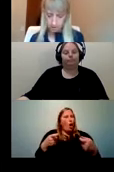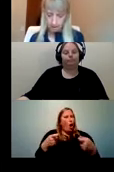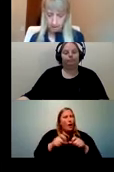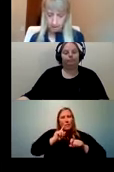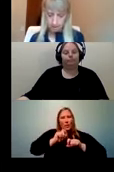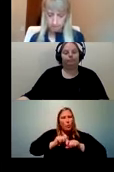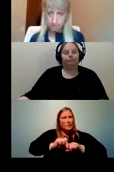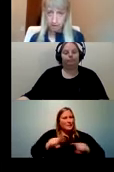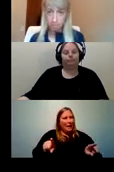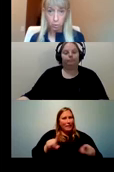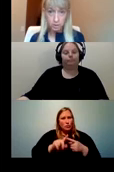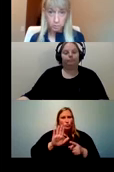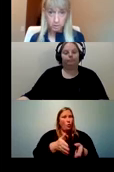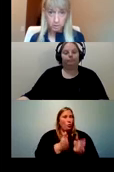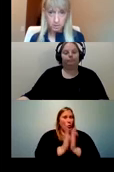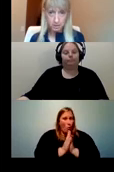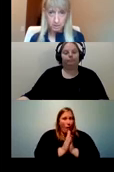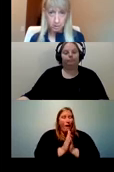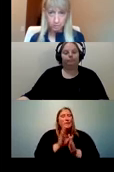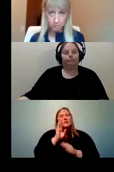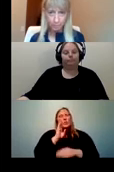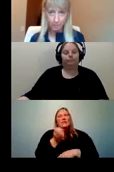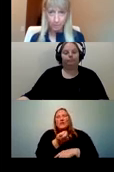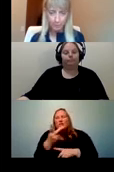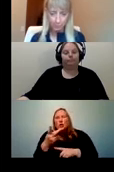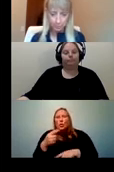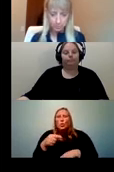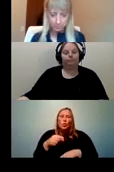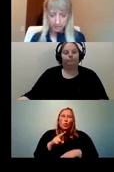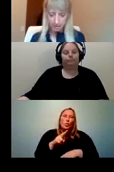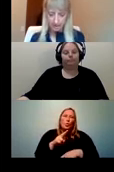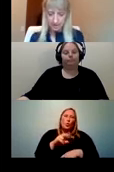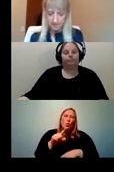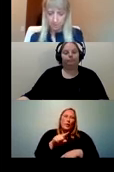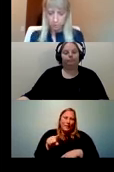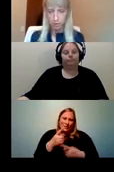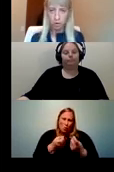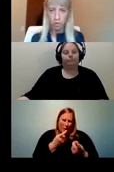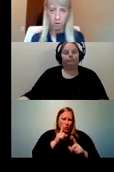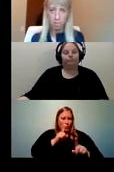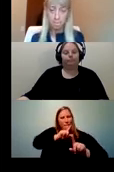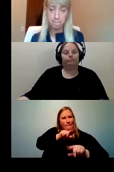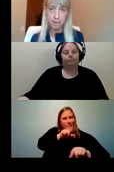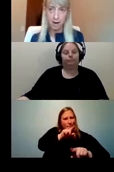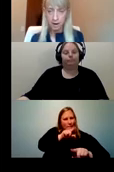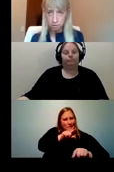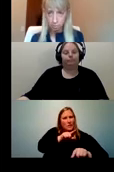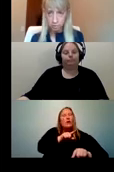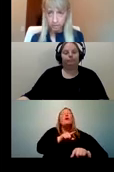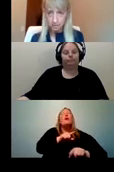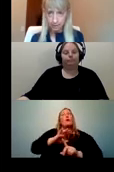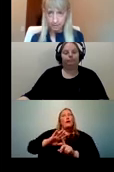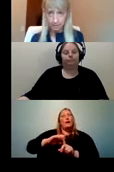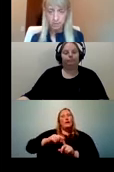request. And you'll have a couple quiz questions to answer in order to earn those. And those will go out by